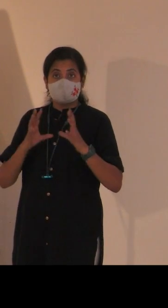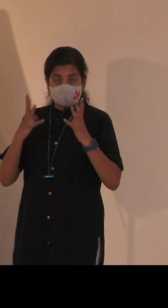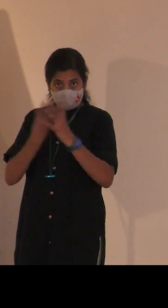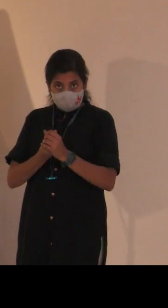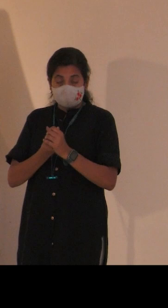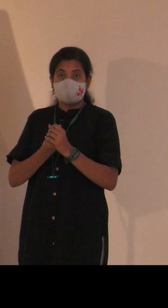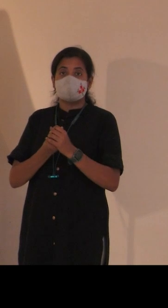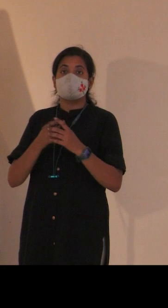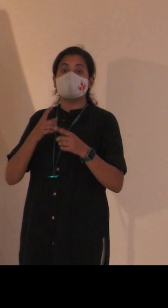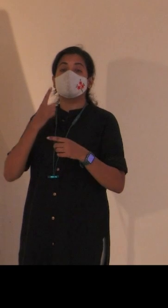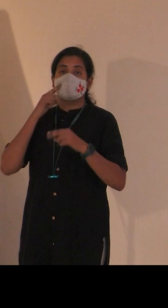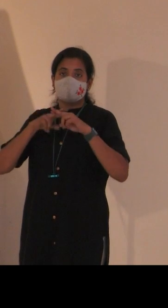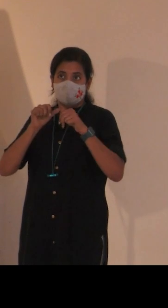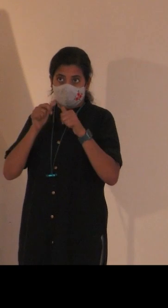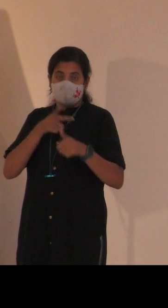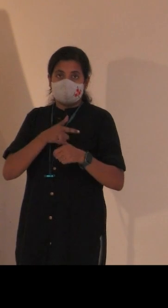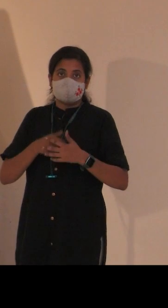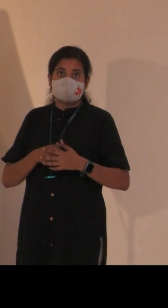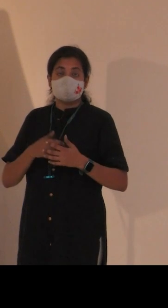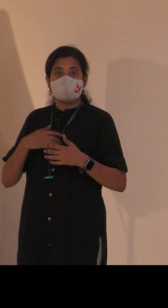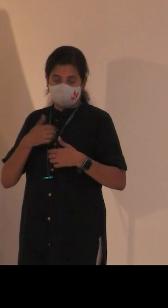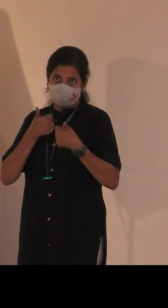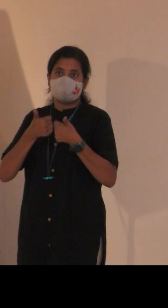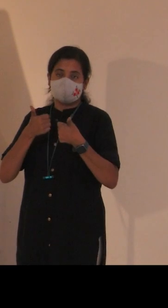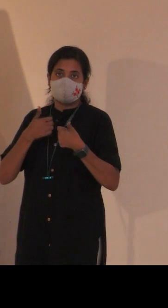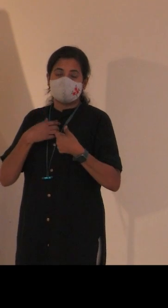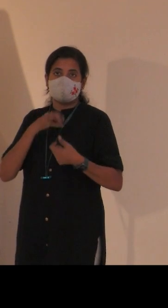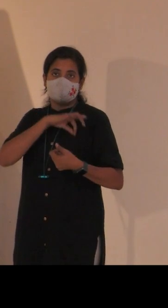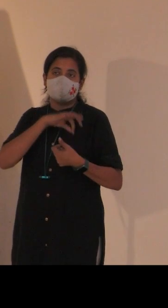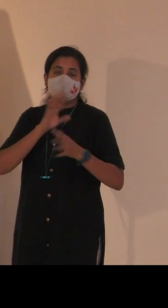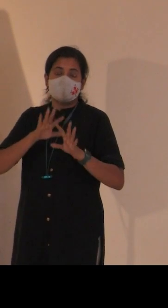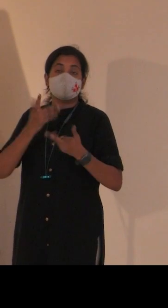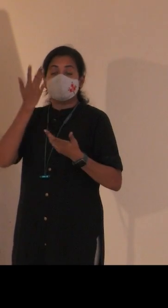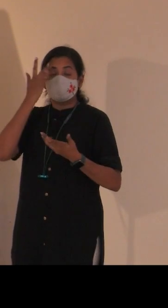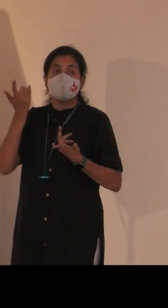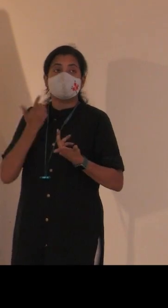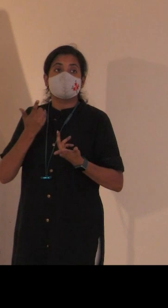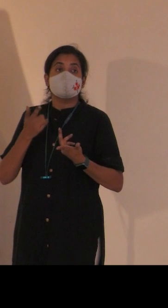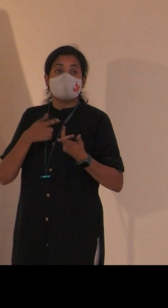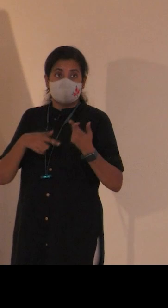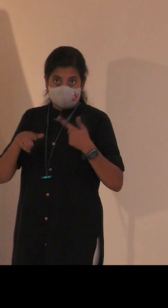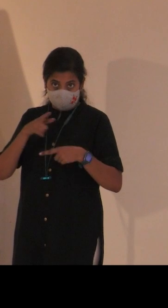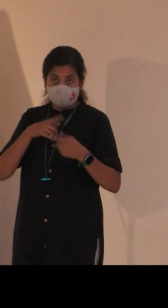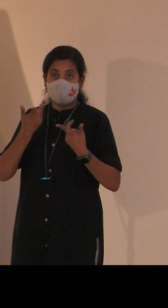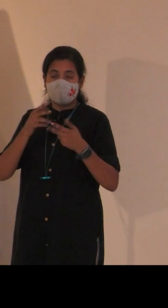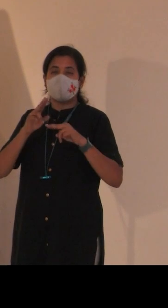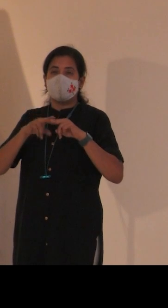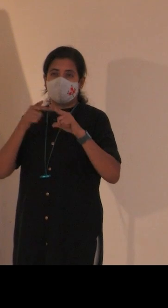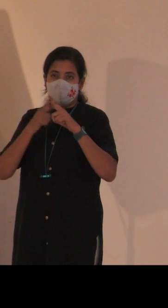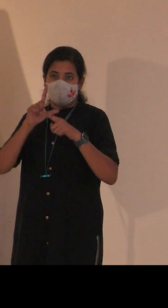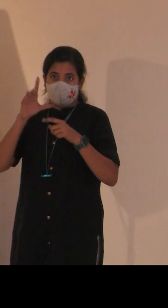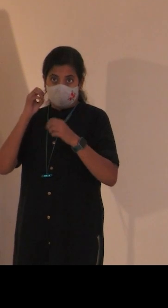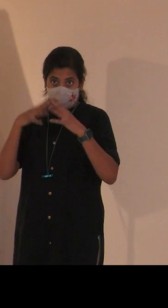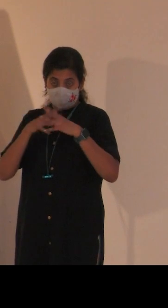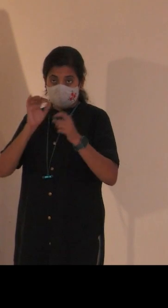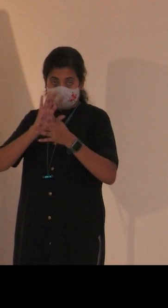collaboration with IFA has been so good for us, not only because of the kind of fellowships we've got and the kind